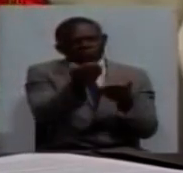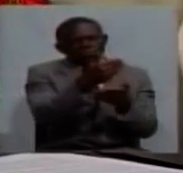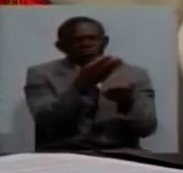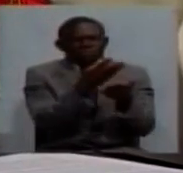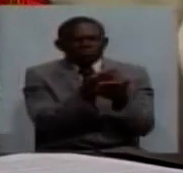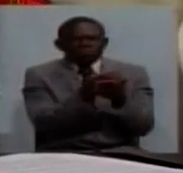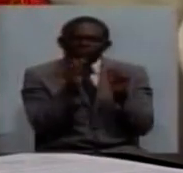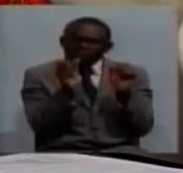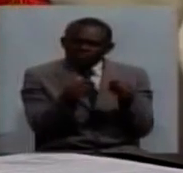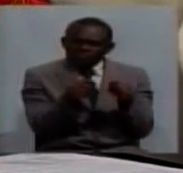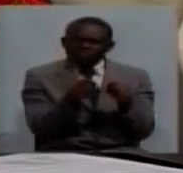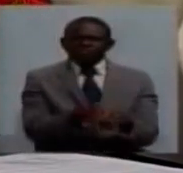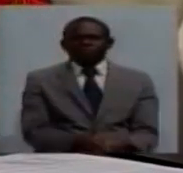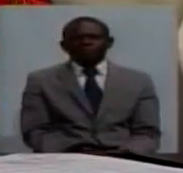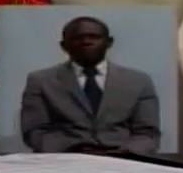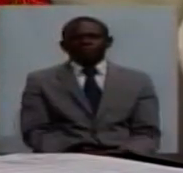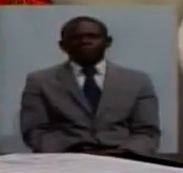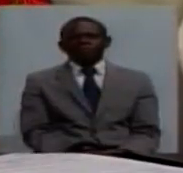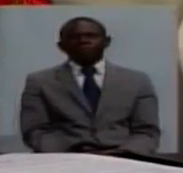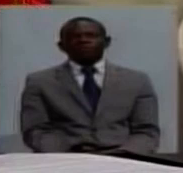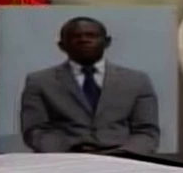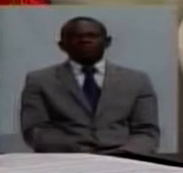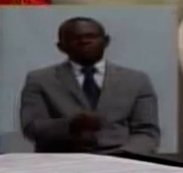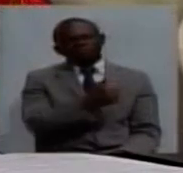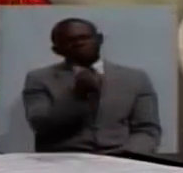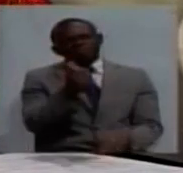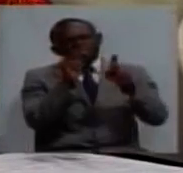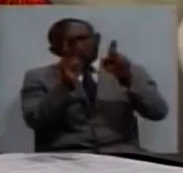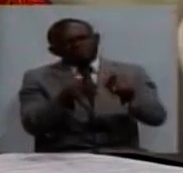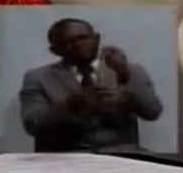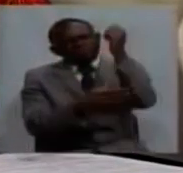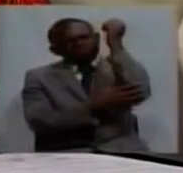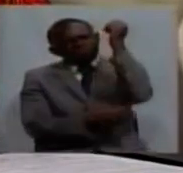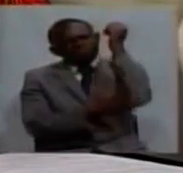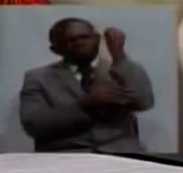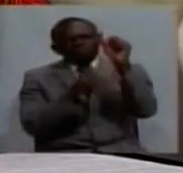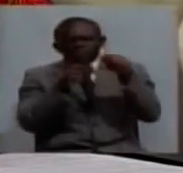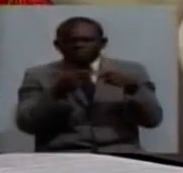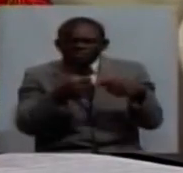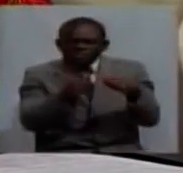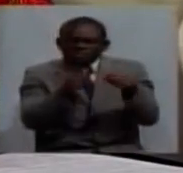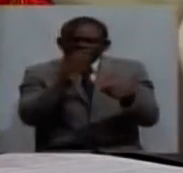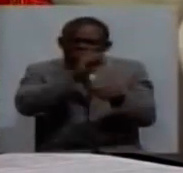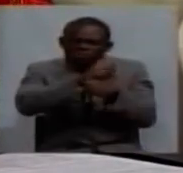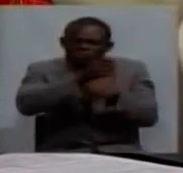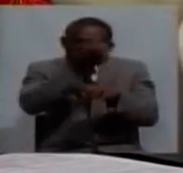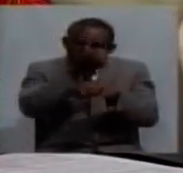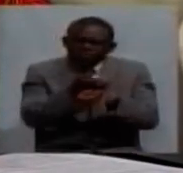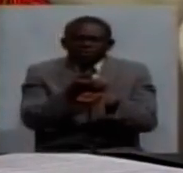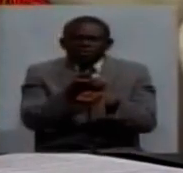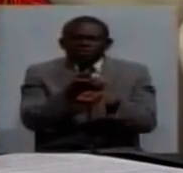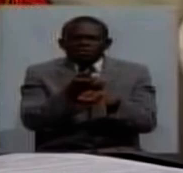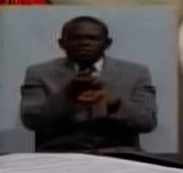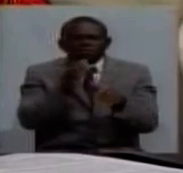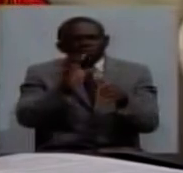begin to see, I can increase productivity now and be able to sell and keep some, but I'll also be able to get a job. So there will